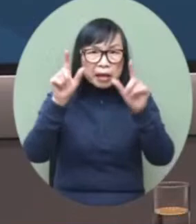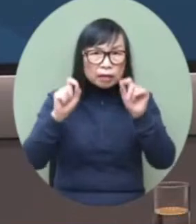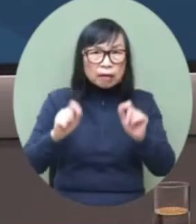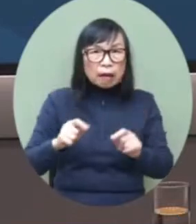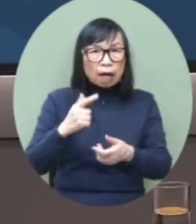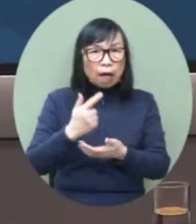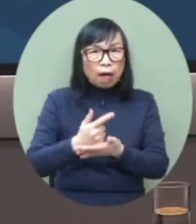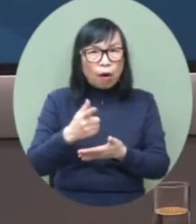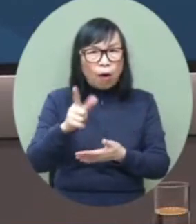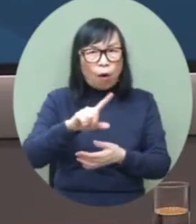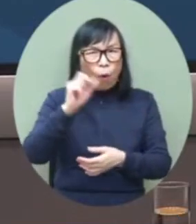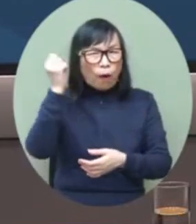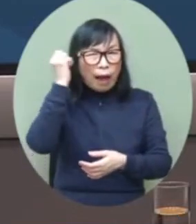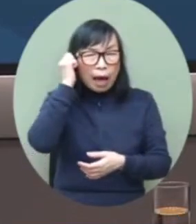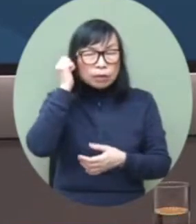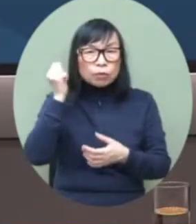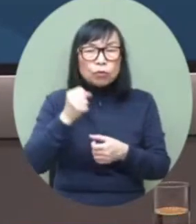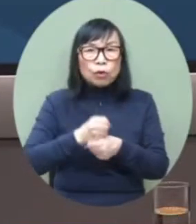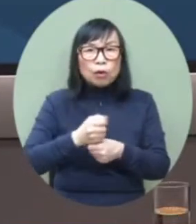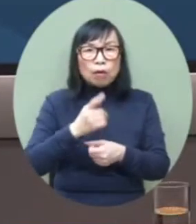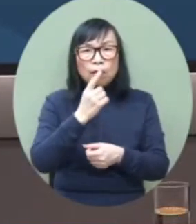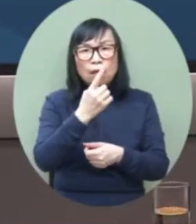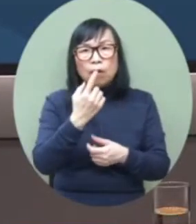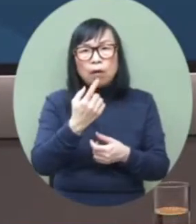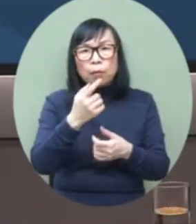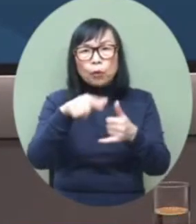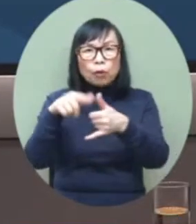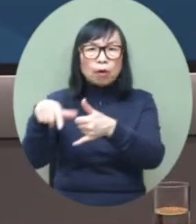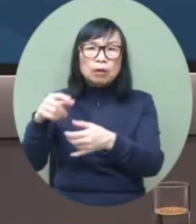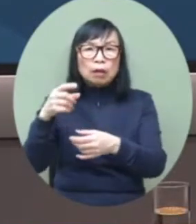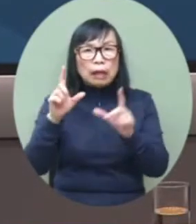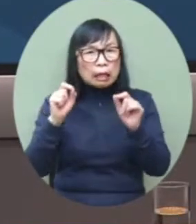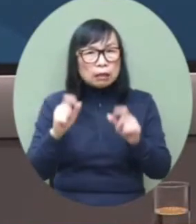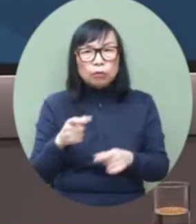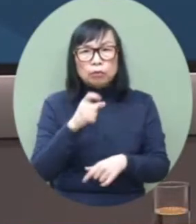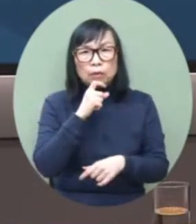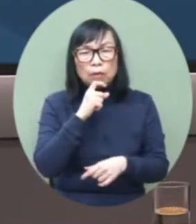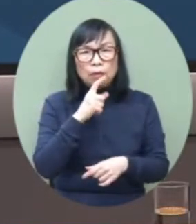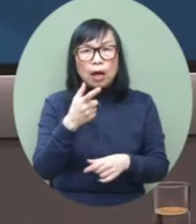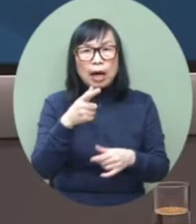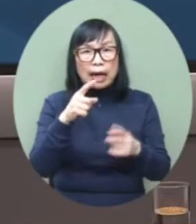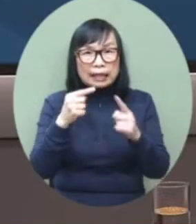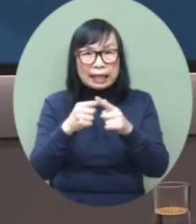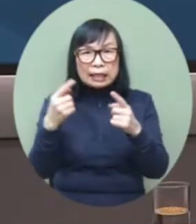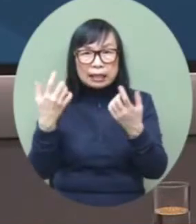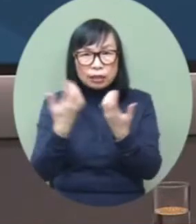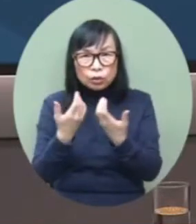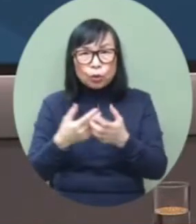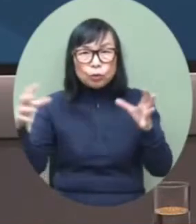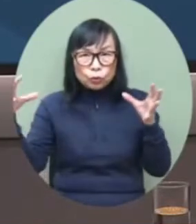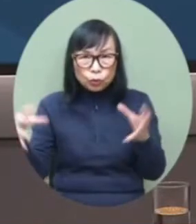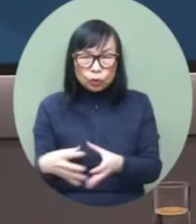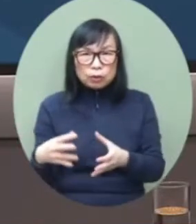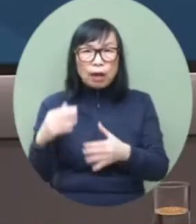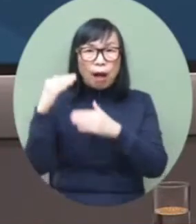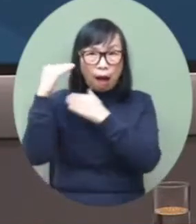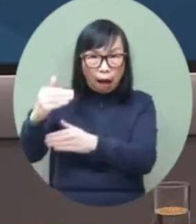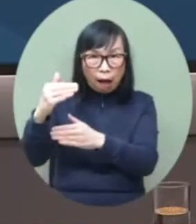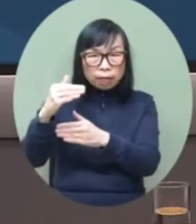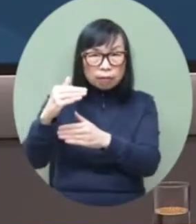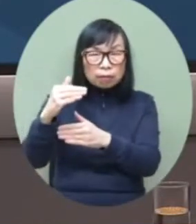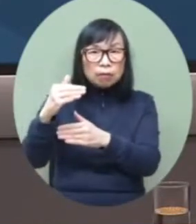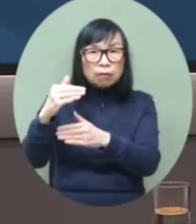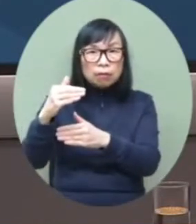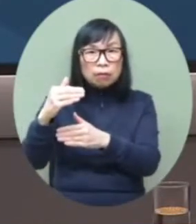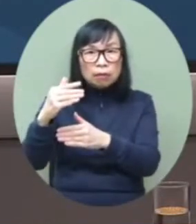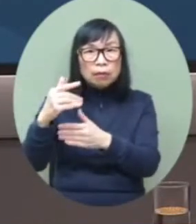For example, limitation of gathering, people allowed to be gathered in either public area or also in cross